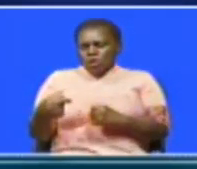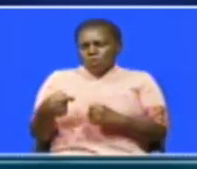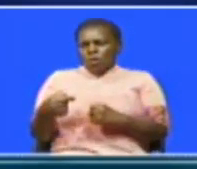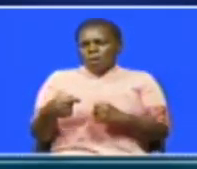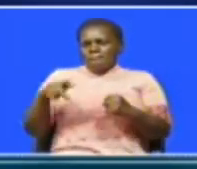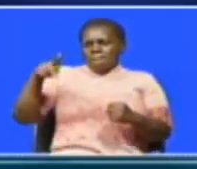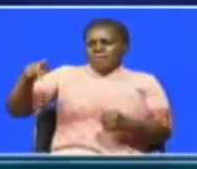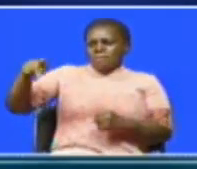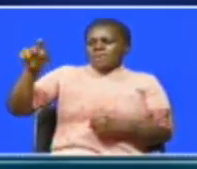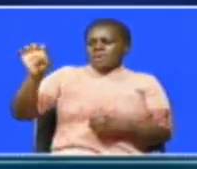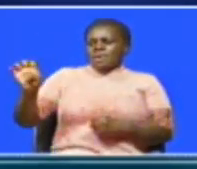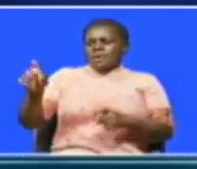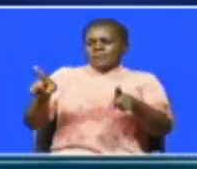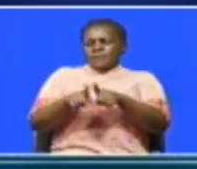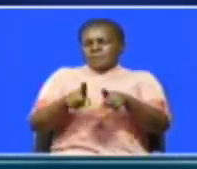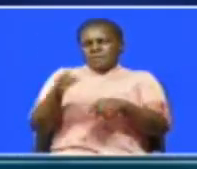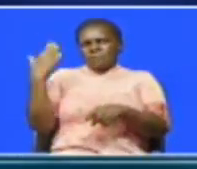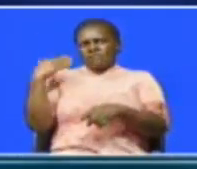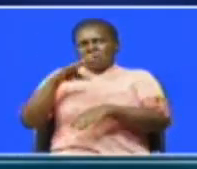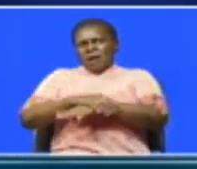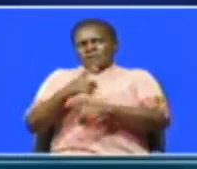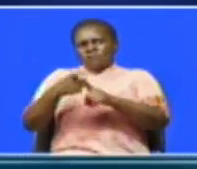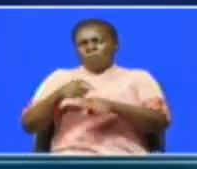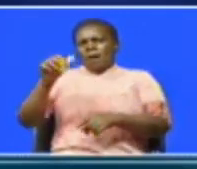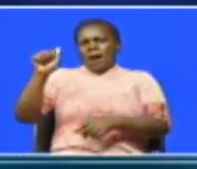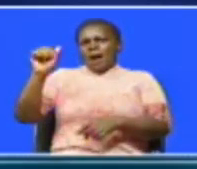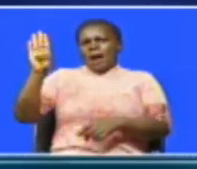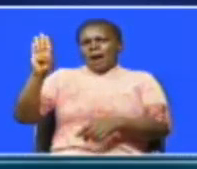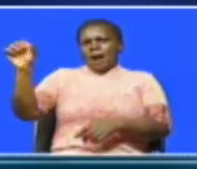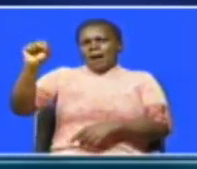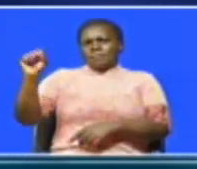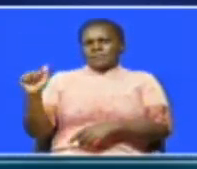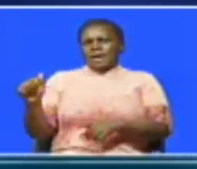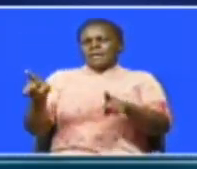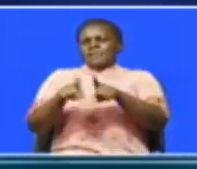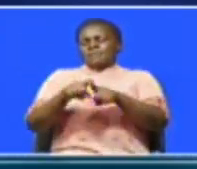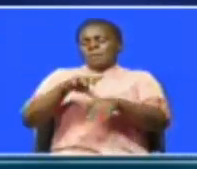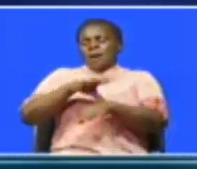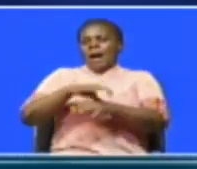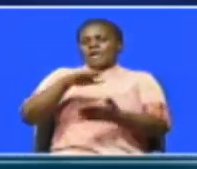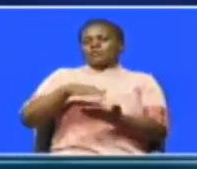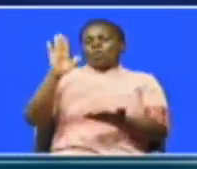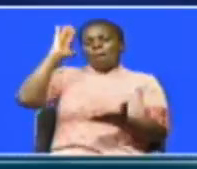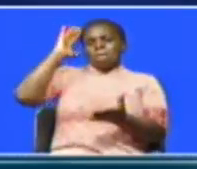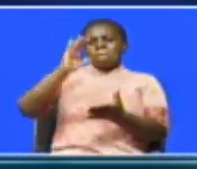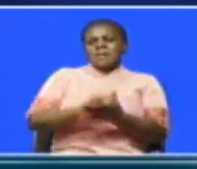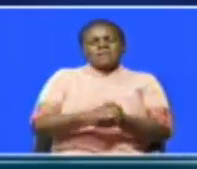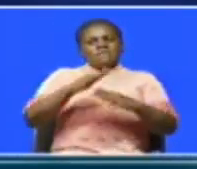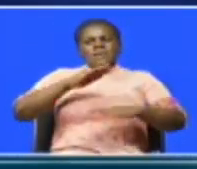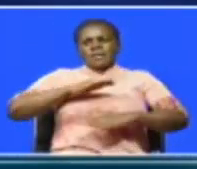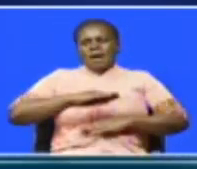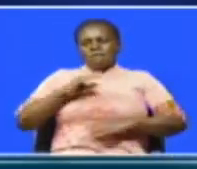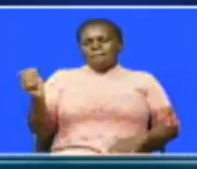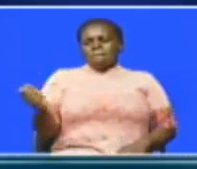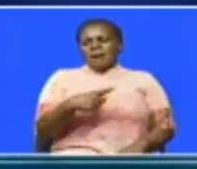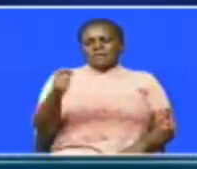on PPEs, plus the one we got yesterday from ABSA, and this morning we'll receive some more. We believe it will be enough for the next 2